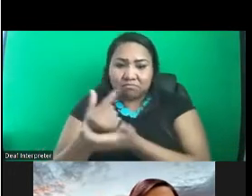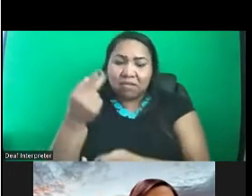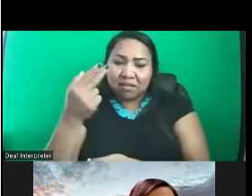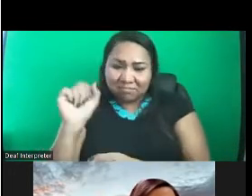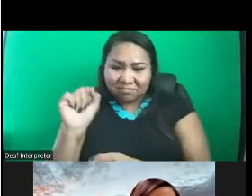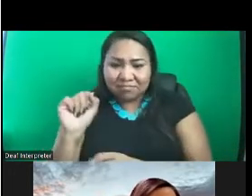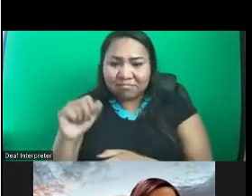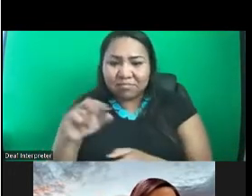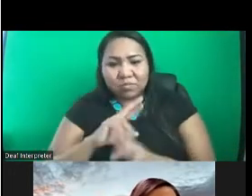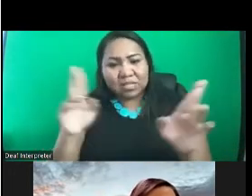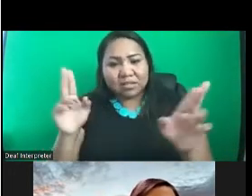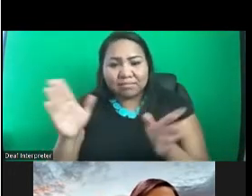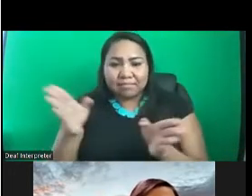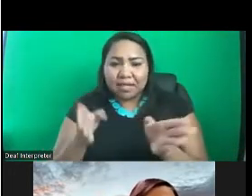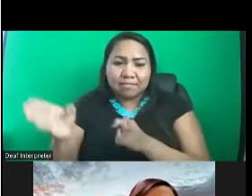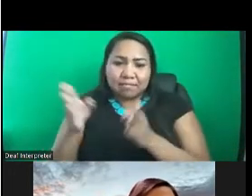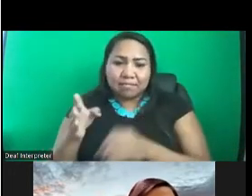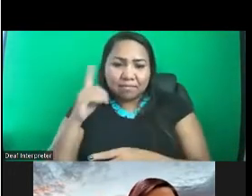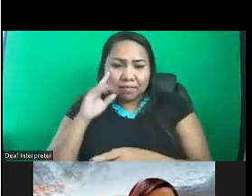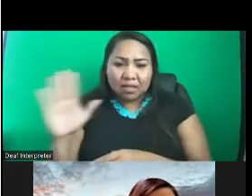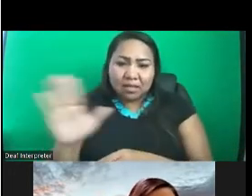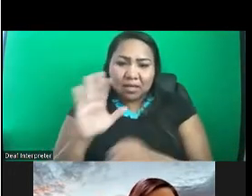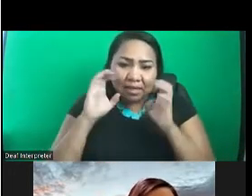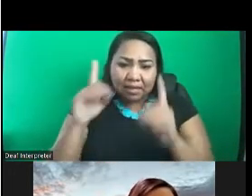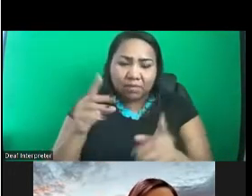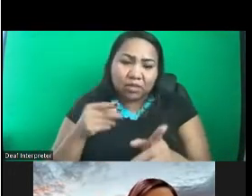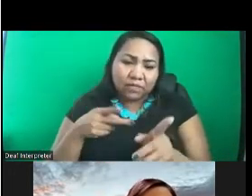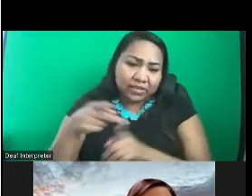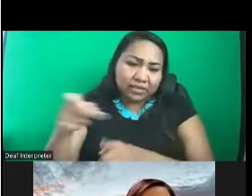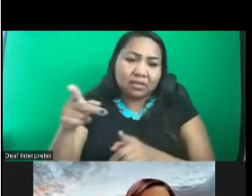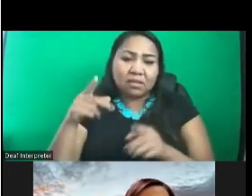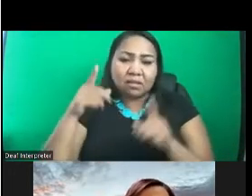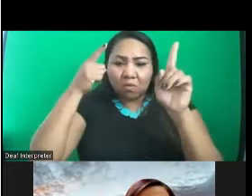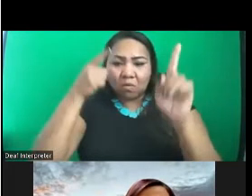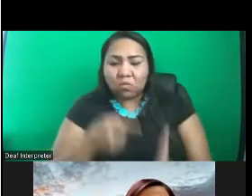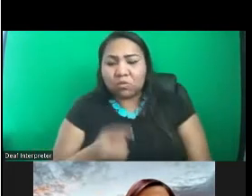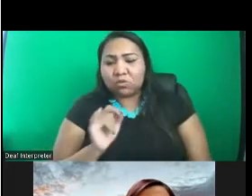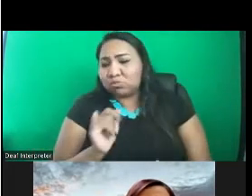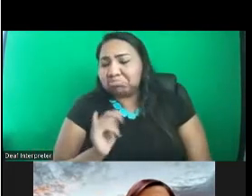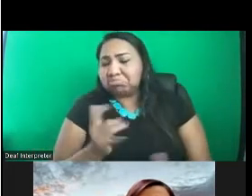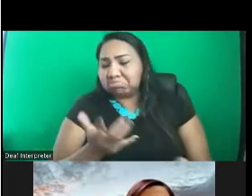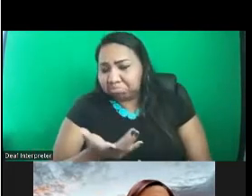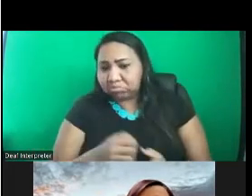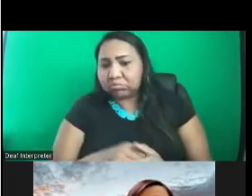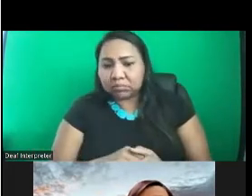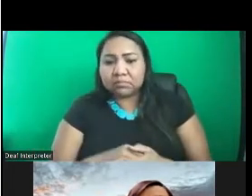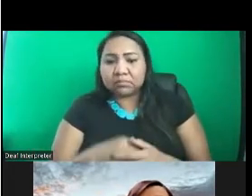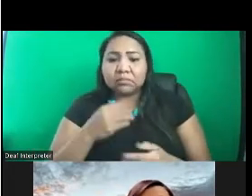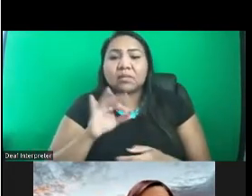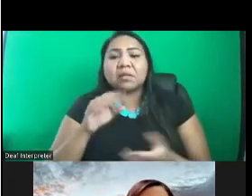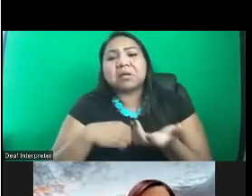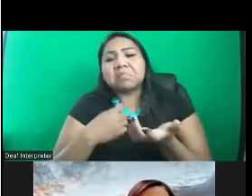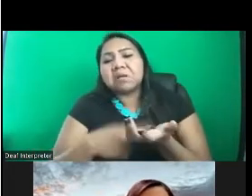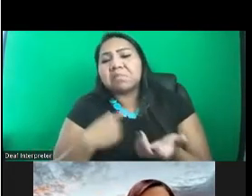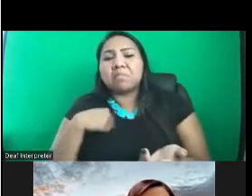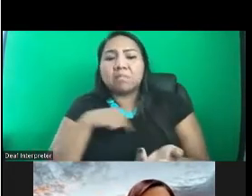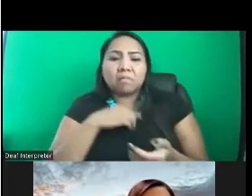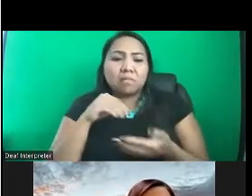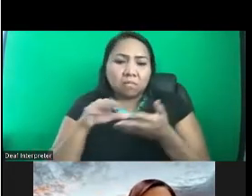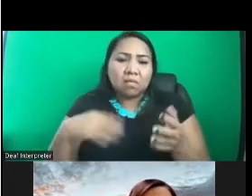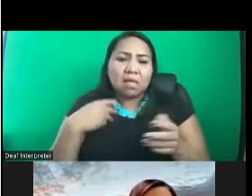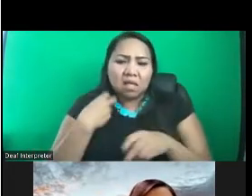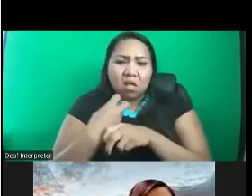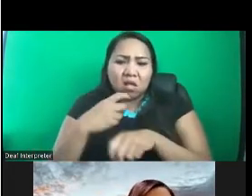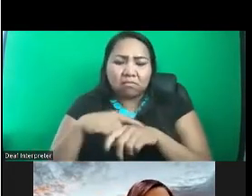of planning educational and professional endeavors as well. So sometimes, our students will have a hard time balancing the